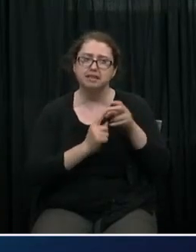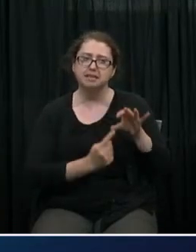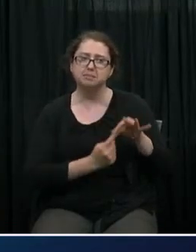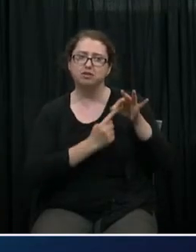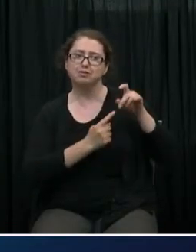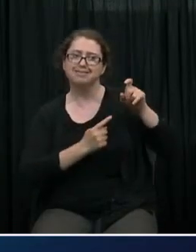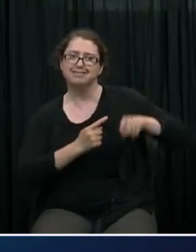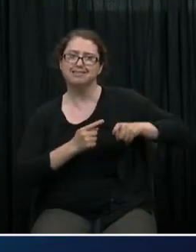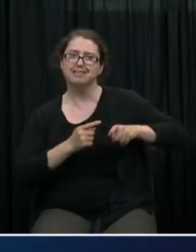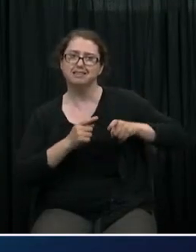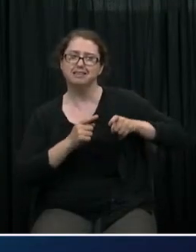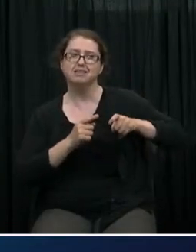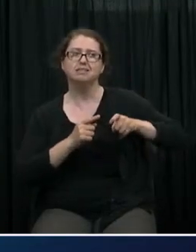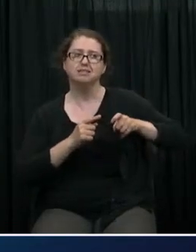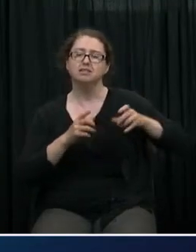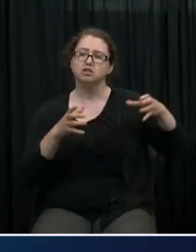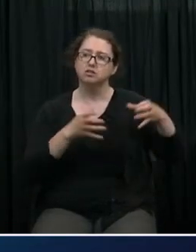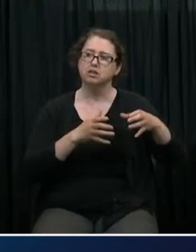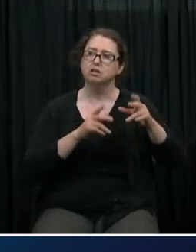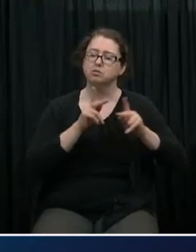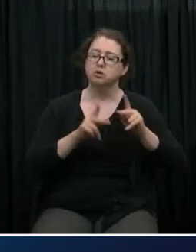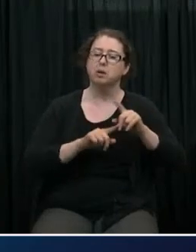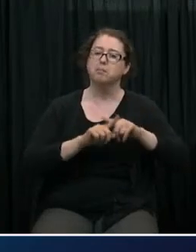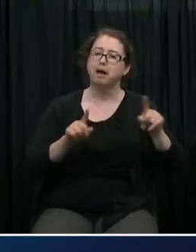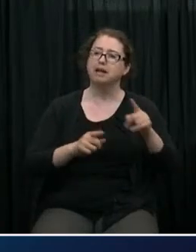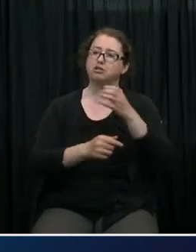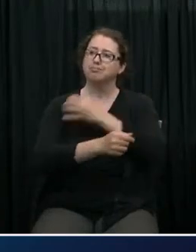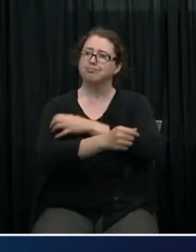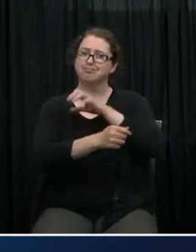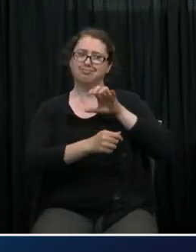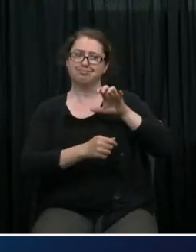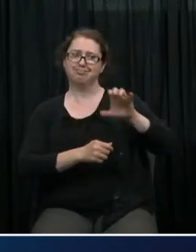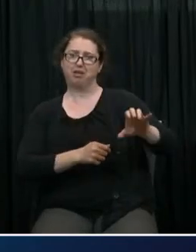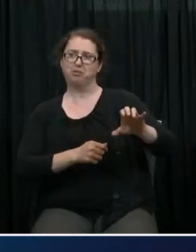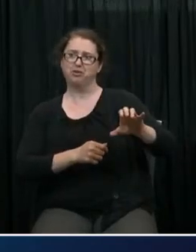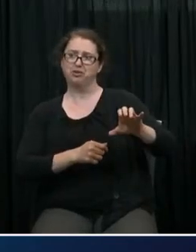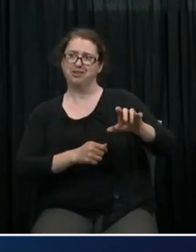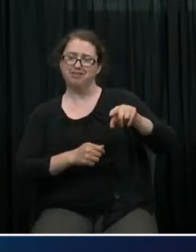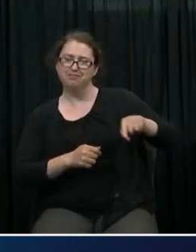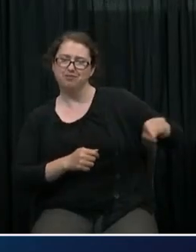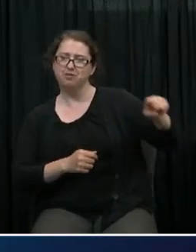certain groups of people, but it's also to empower those